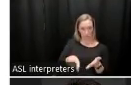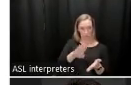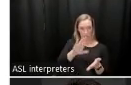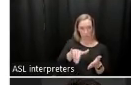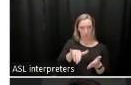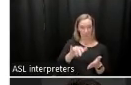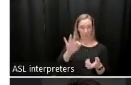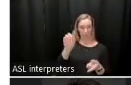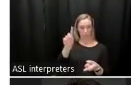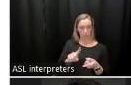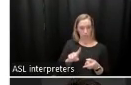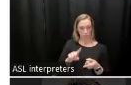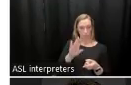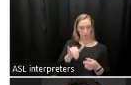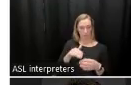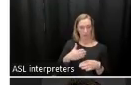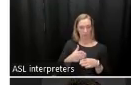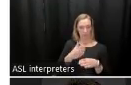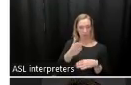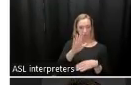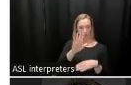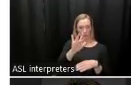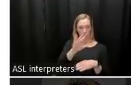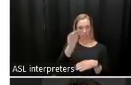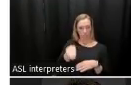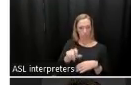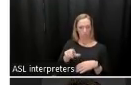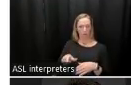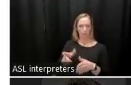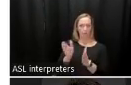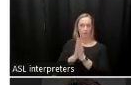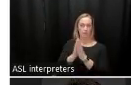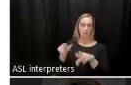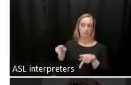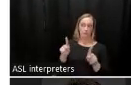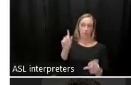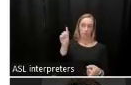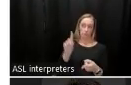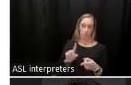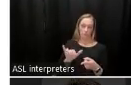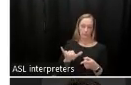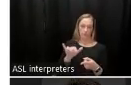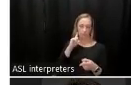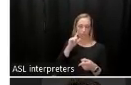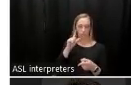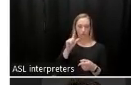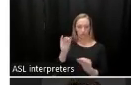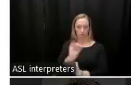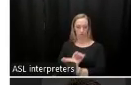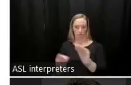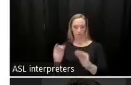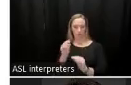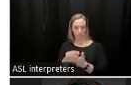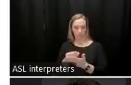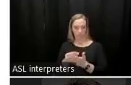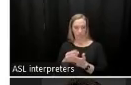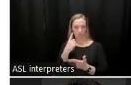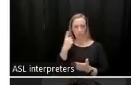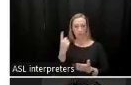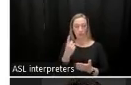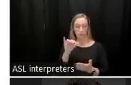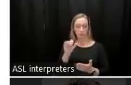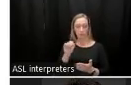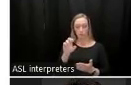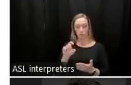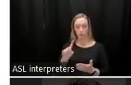25% or more, you're going to have to ask for NIH permission to reduce that to make up for the funds. And for something like SureFirst, where you